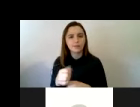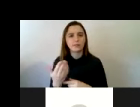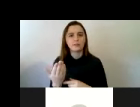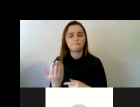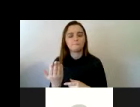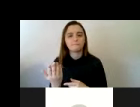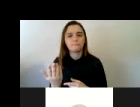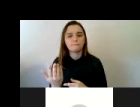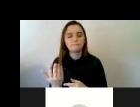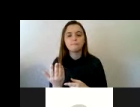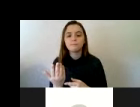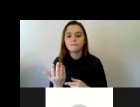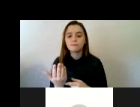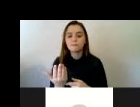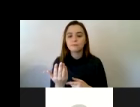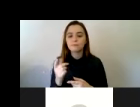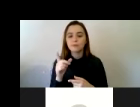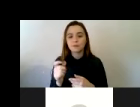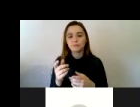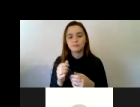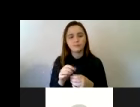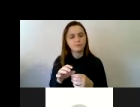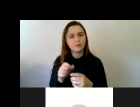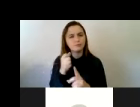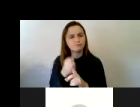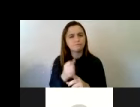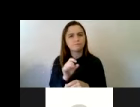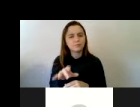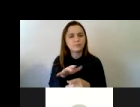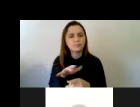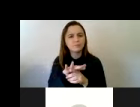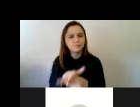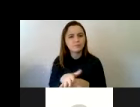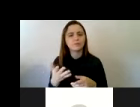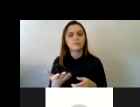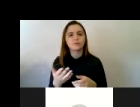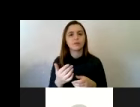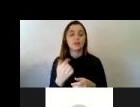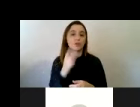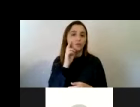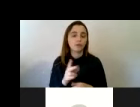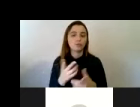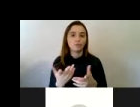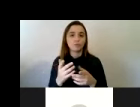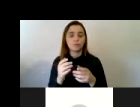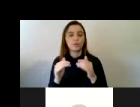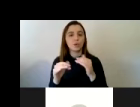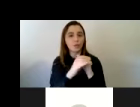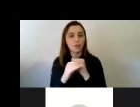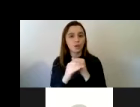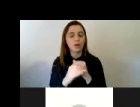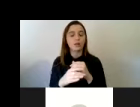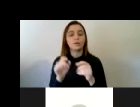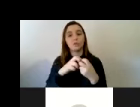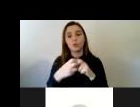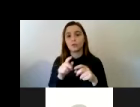an advocacy role. So we see that equality and diversity issues